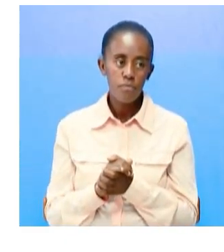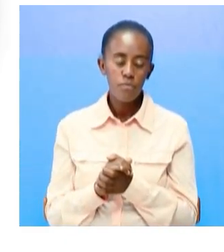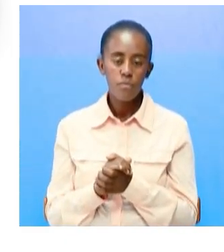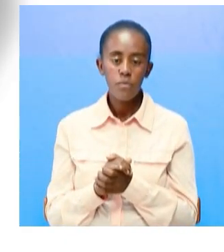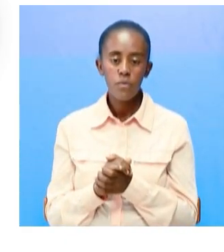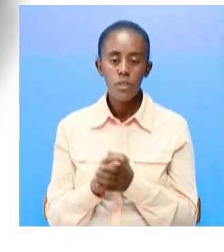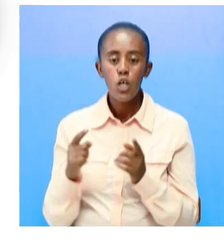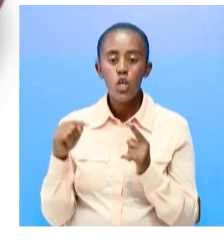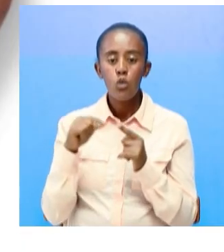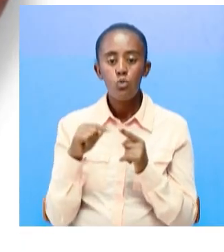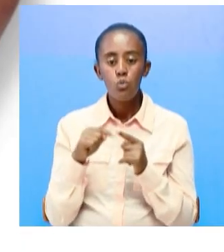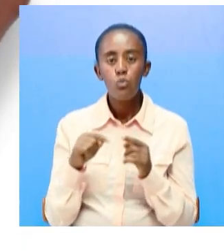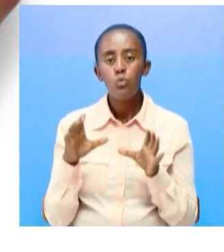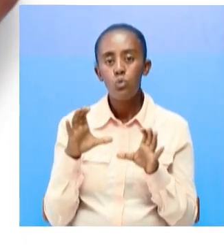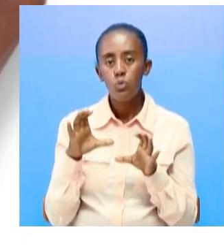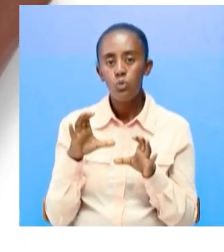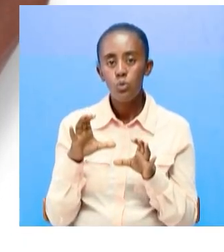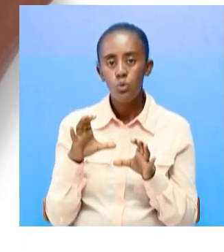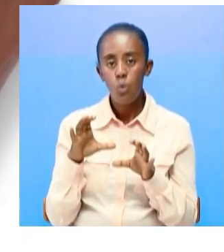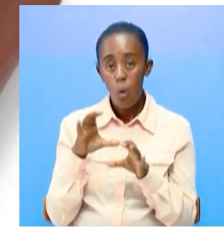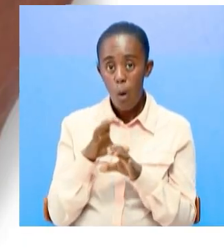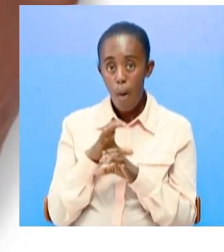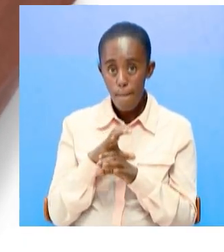to complete the dialogue. To